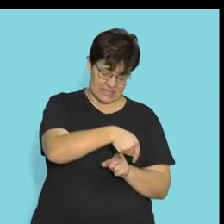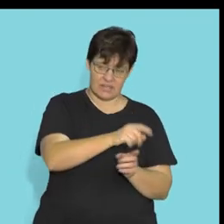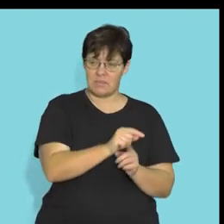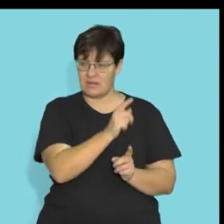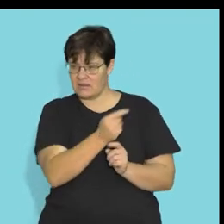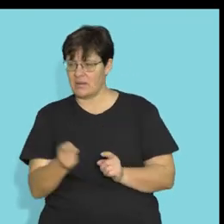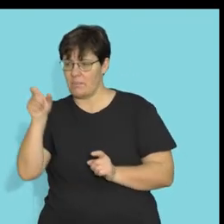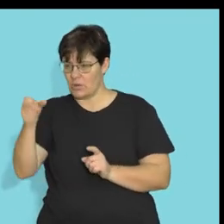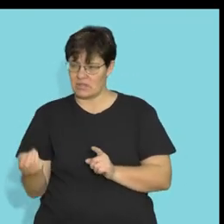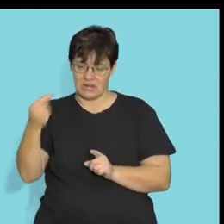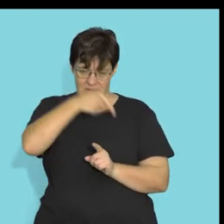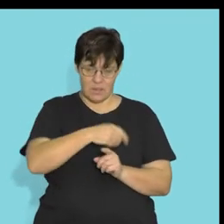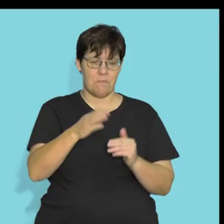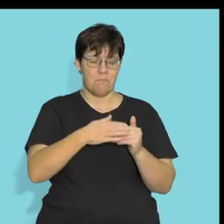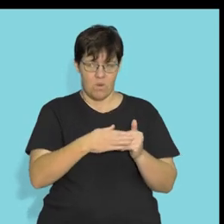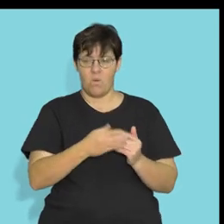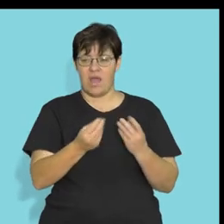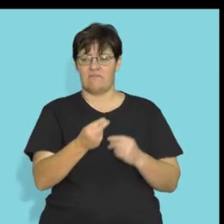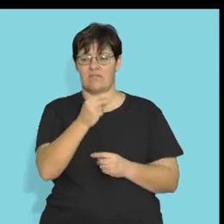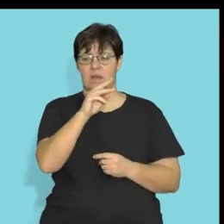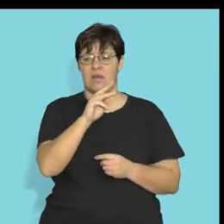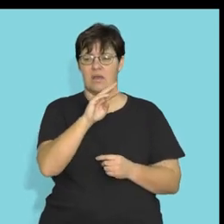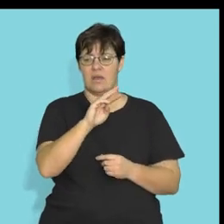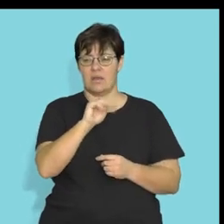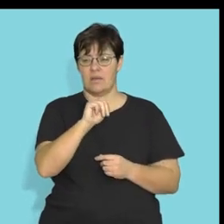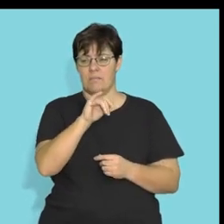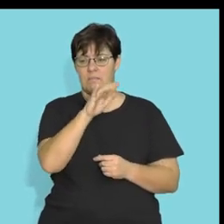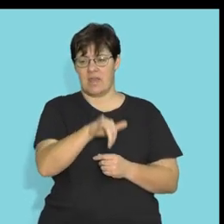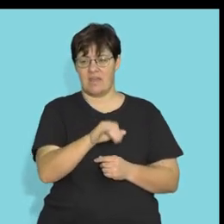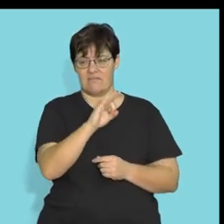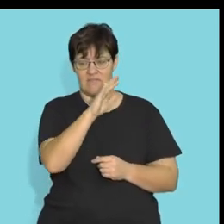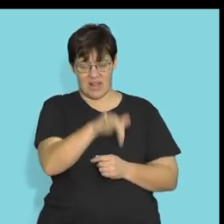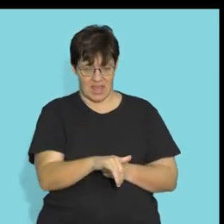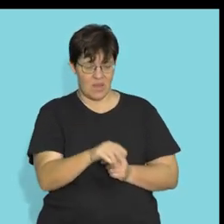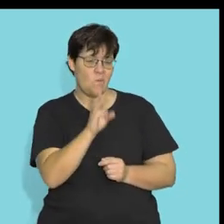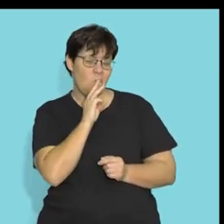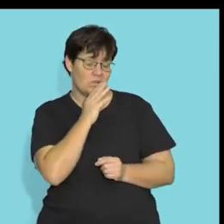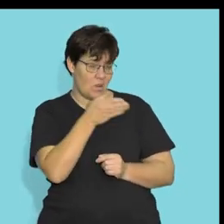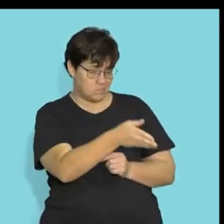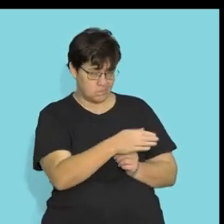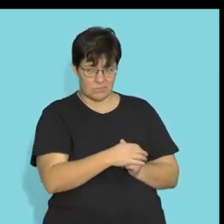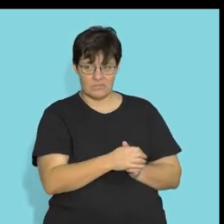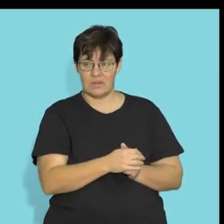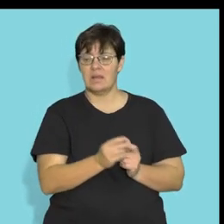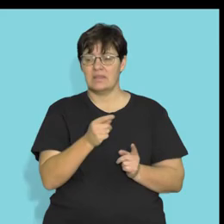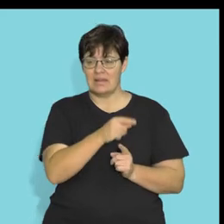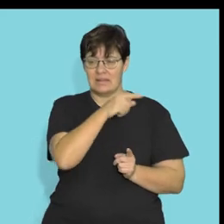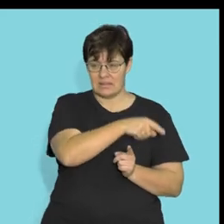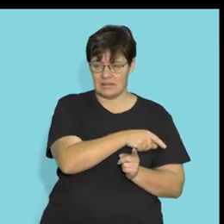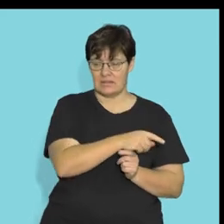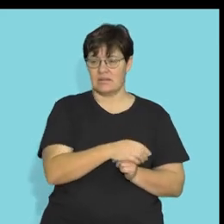have a larger concentration building up. So we're seeing that here the mayfly that are present in these water bodies end up